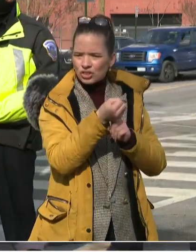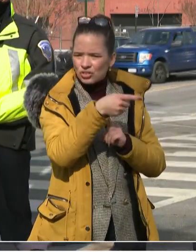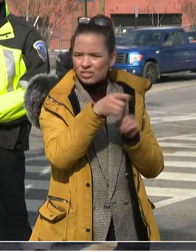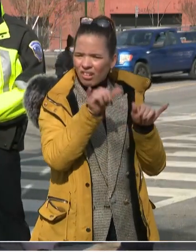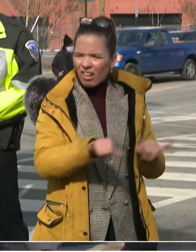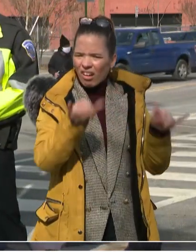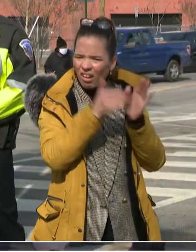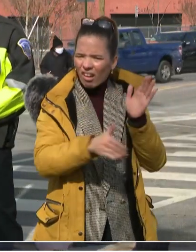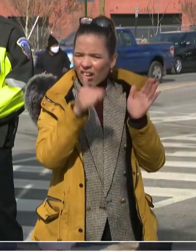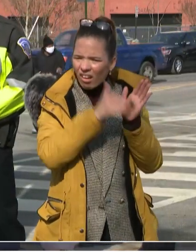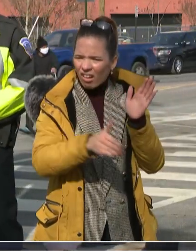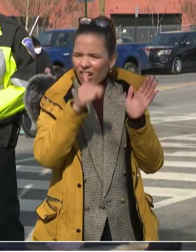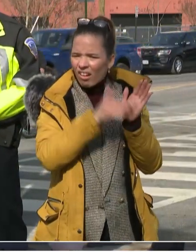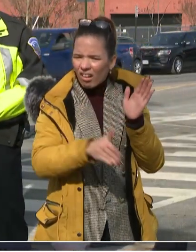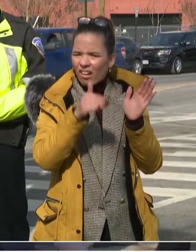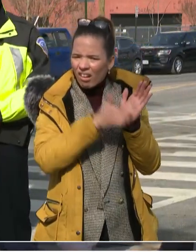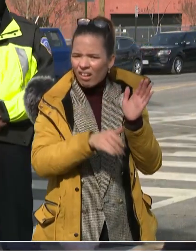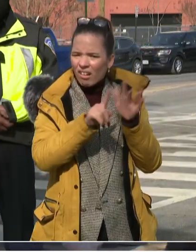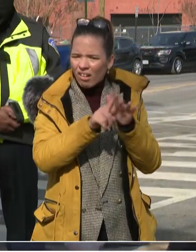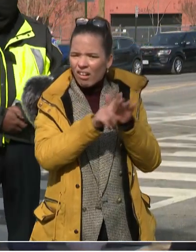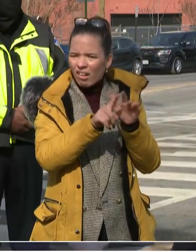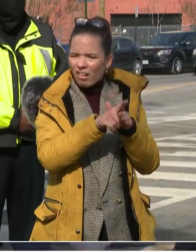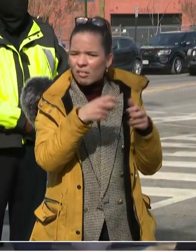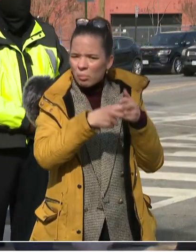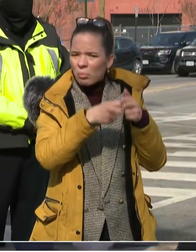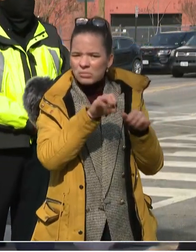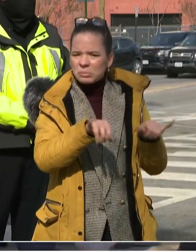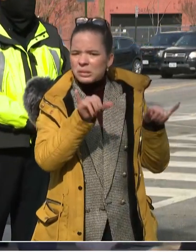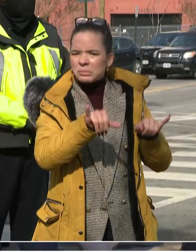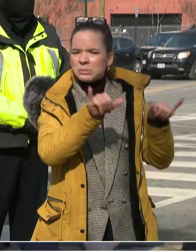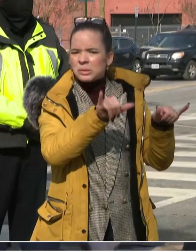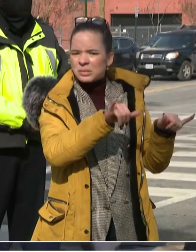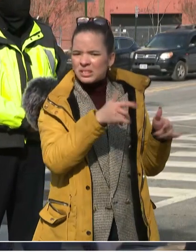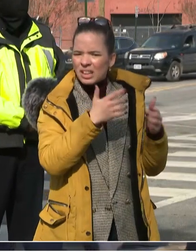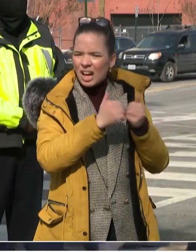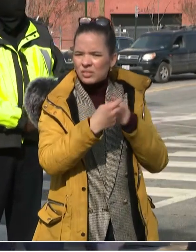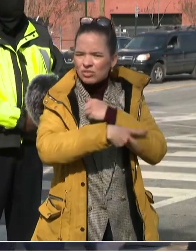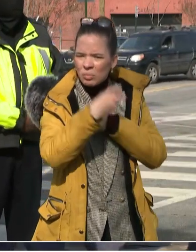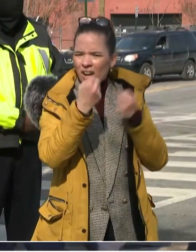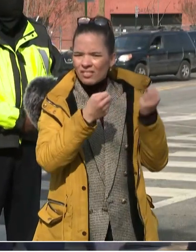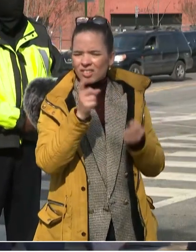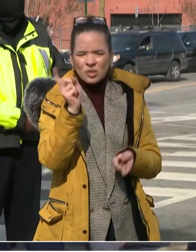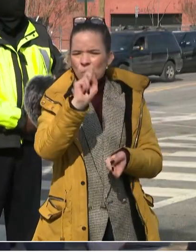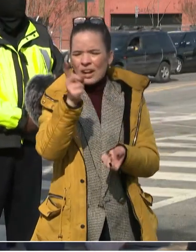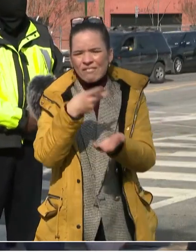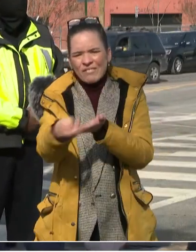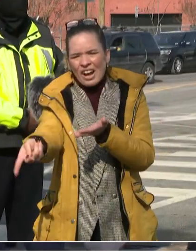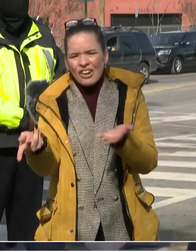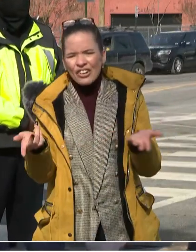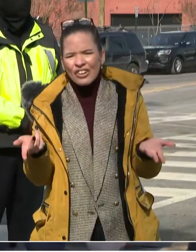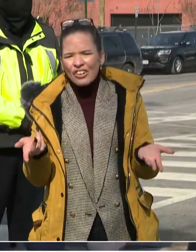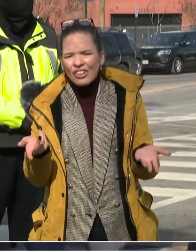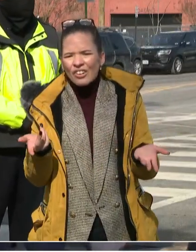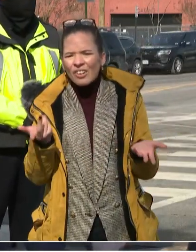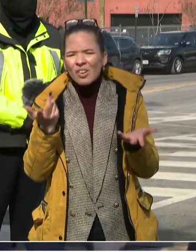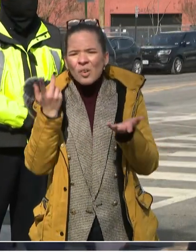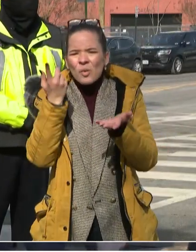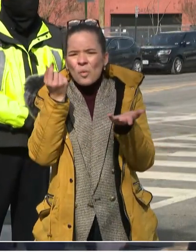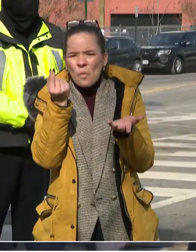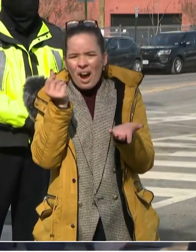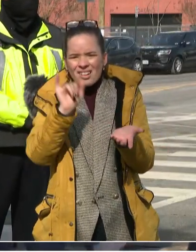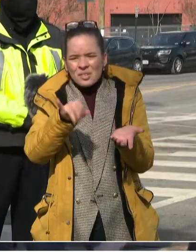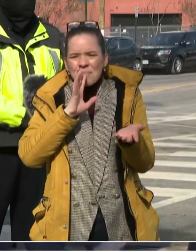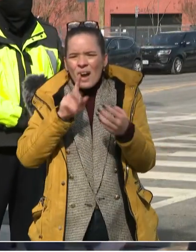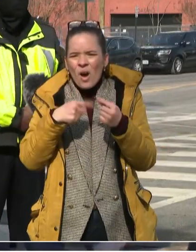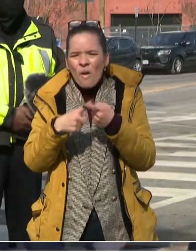over and over and over again for carjackings. Where is the failure? You're talking about accountability, cogs in the wheel, Chief, is a phrase you've used. Who's